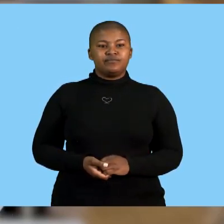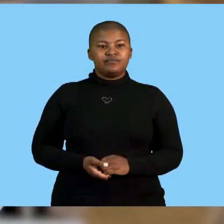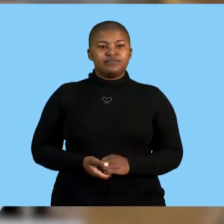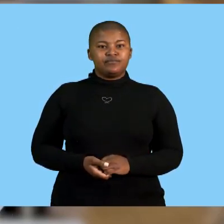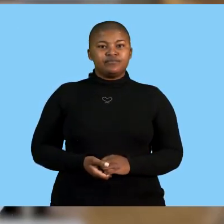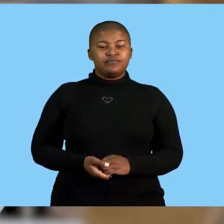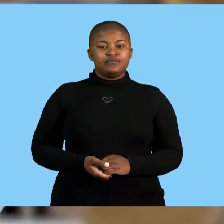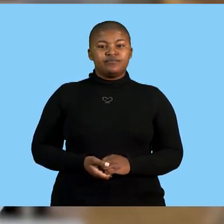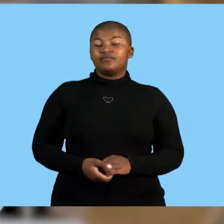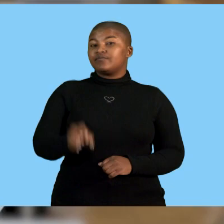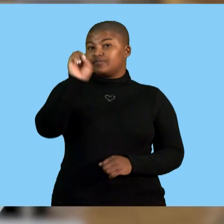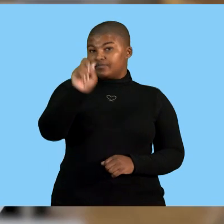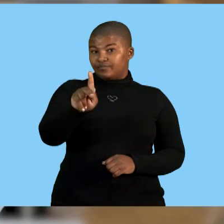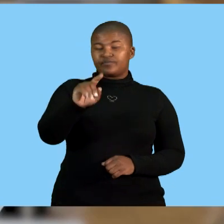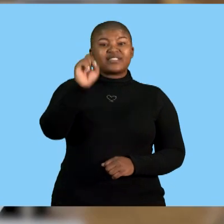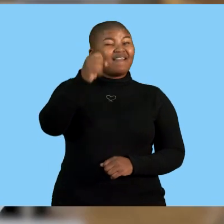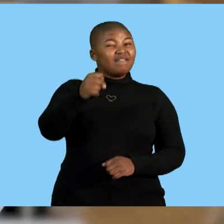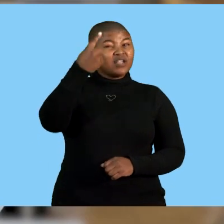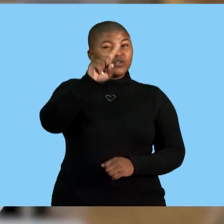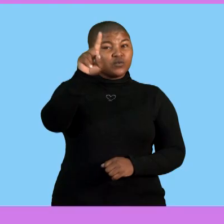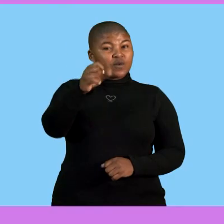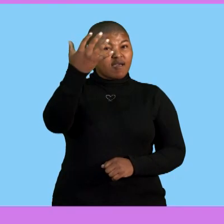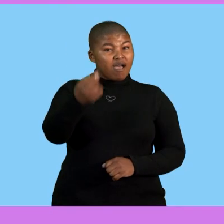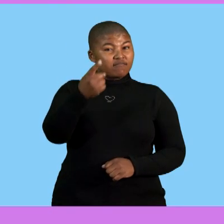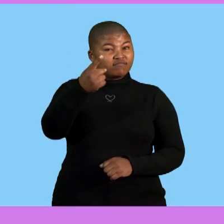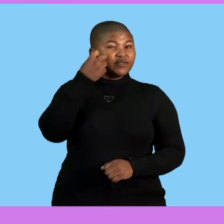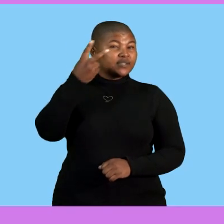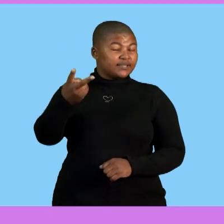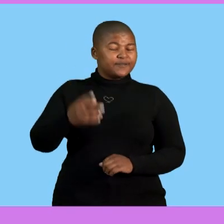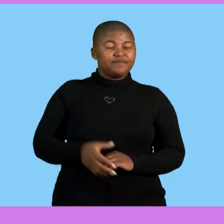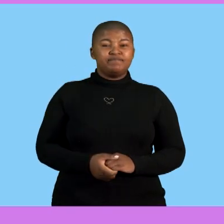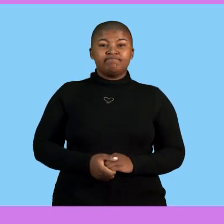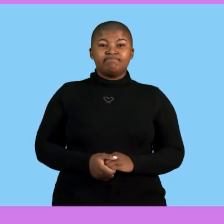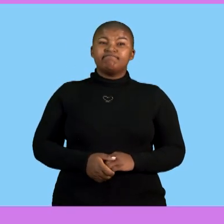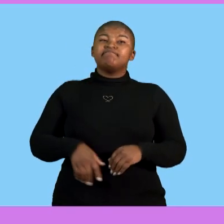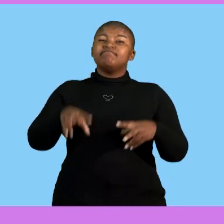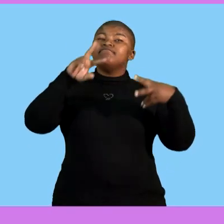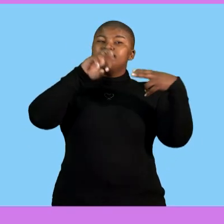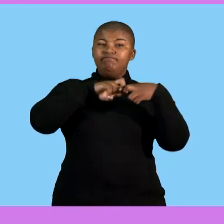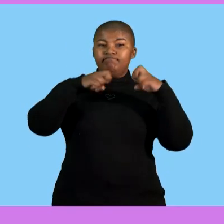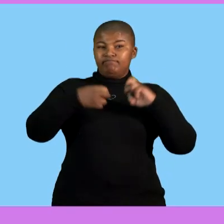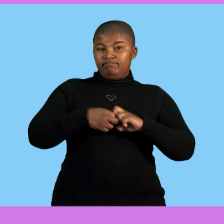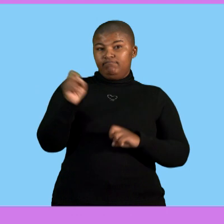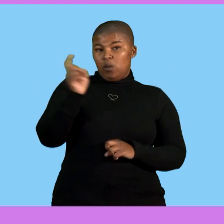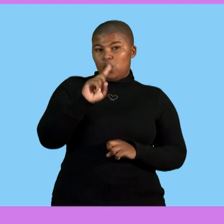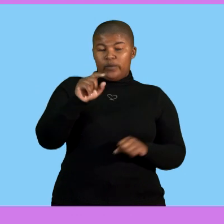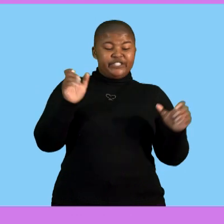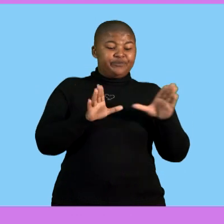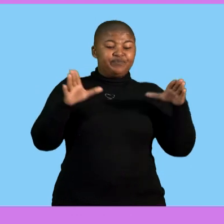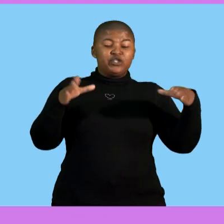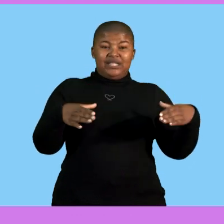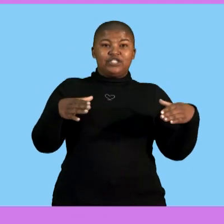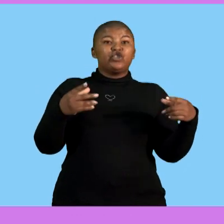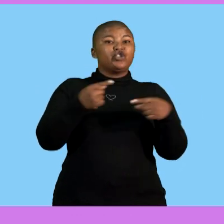Right, so now the first question that we are having here, we have the main problem as to the